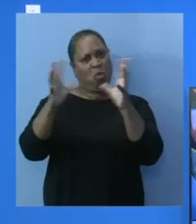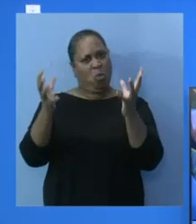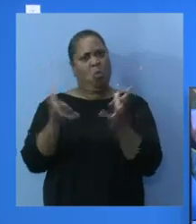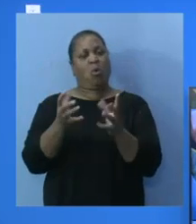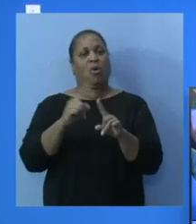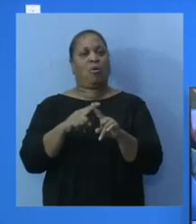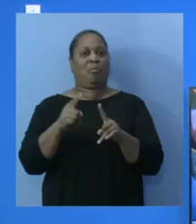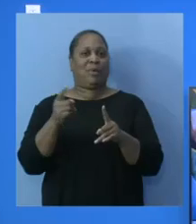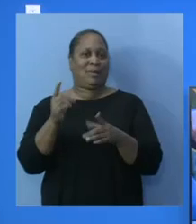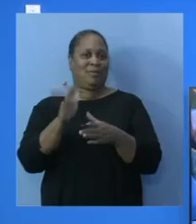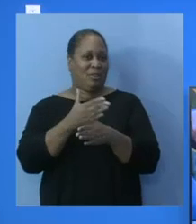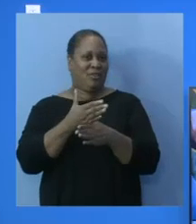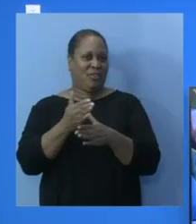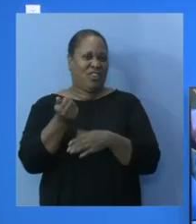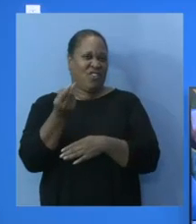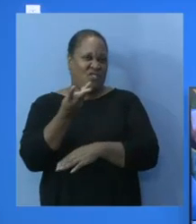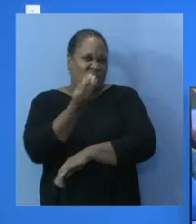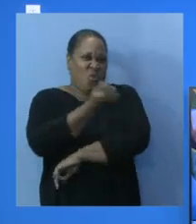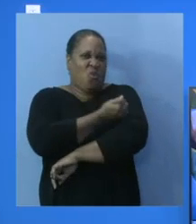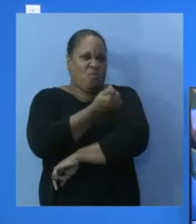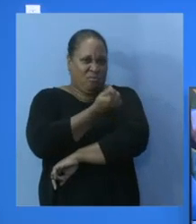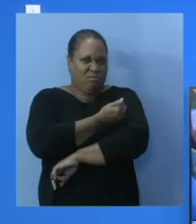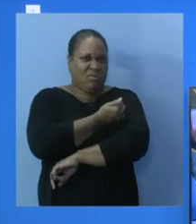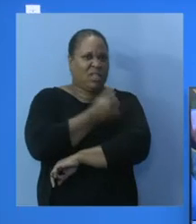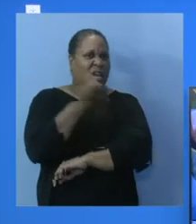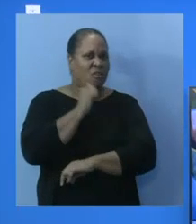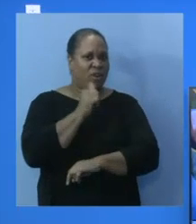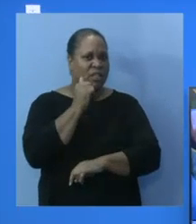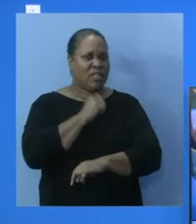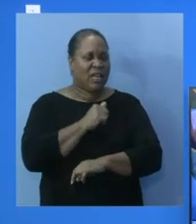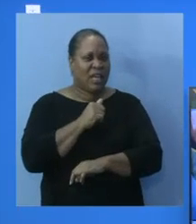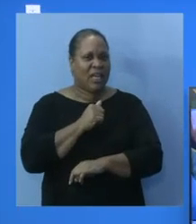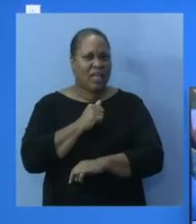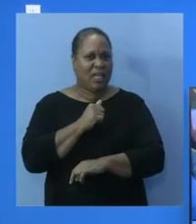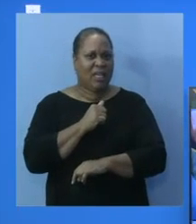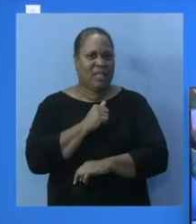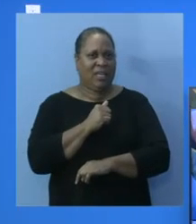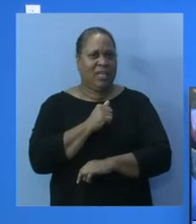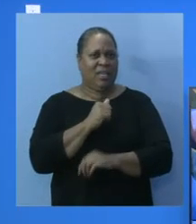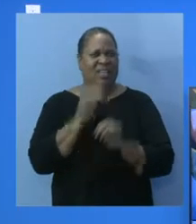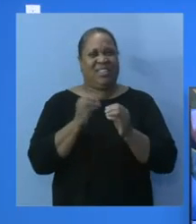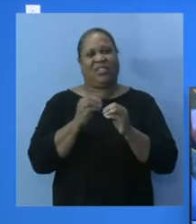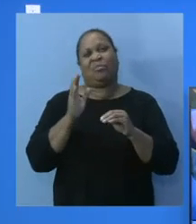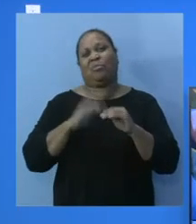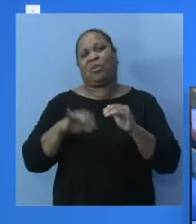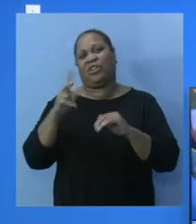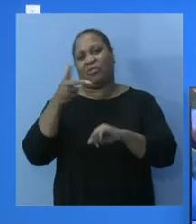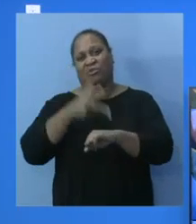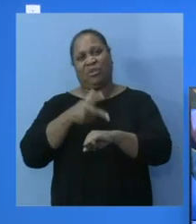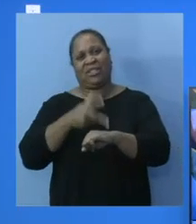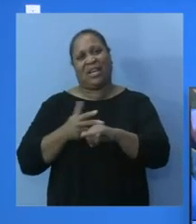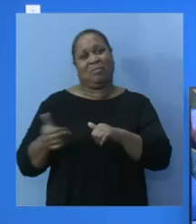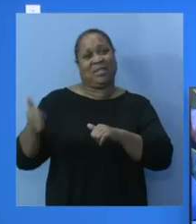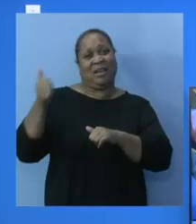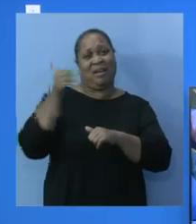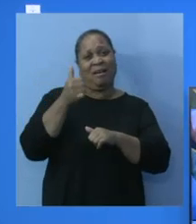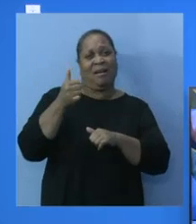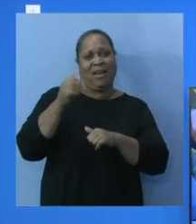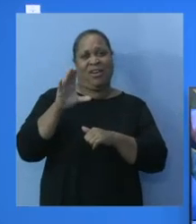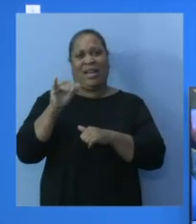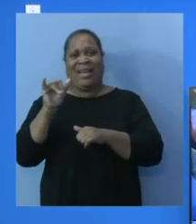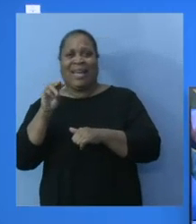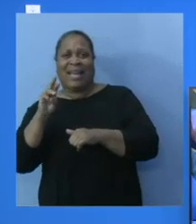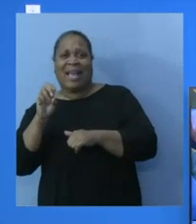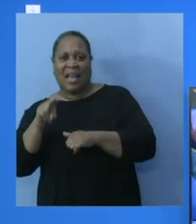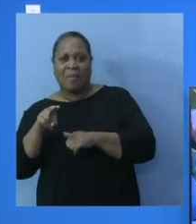only averaged a few hundred injections per day thus far. Cayman is apparently more than 3 times higher than Bermuda. How do we plan to get